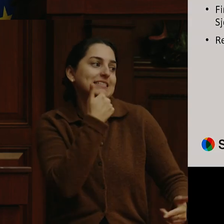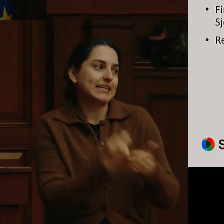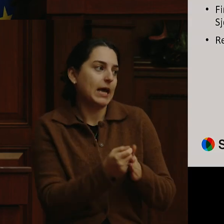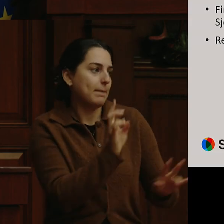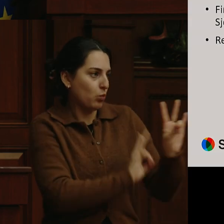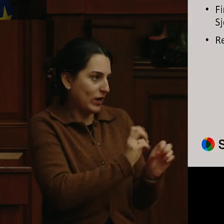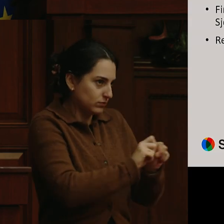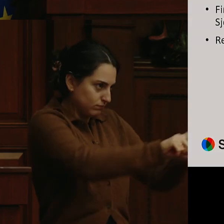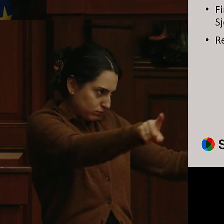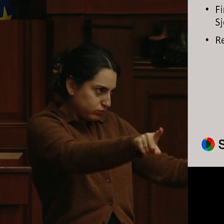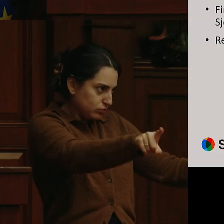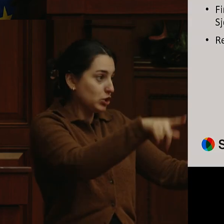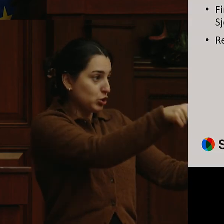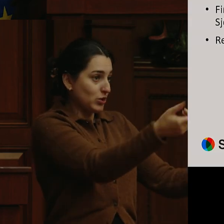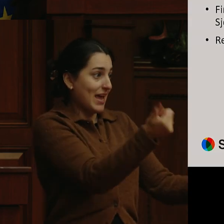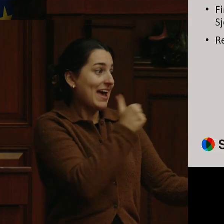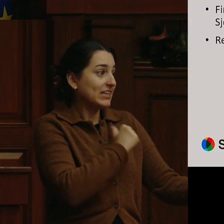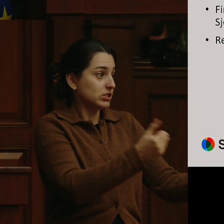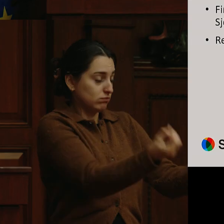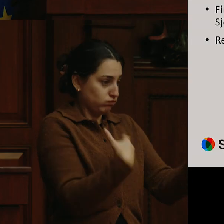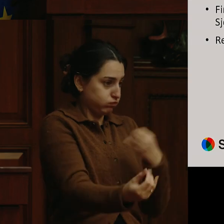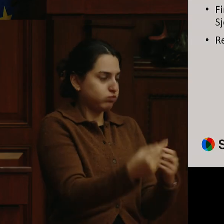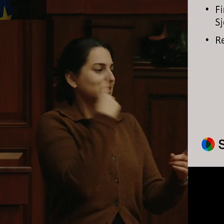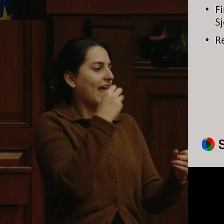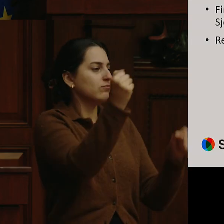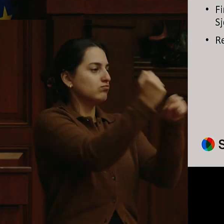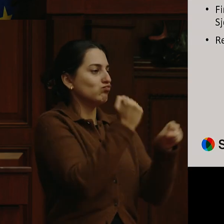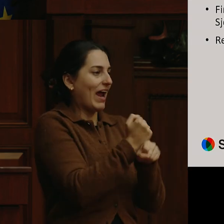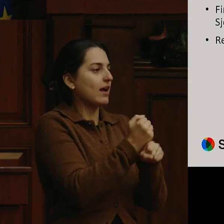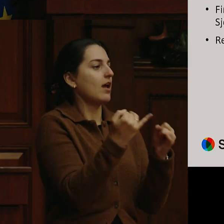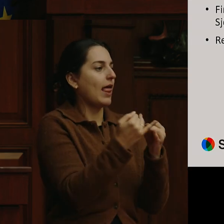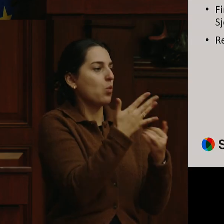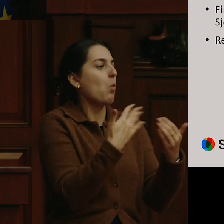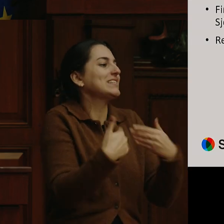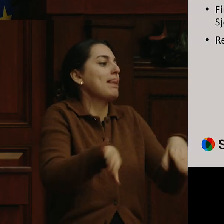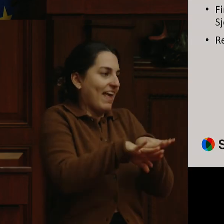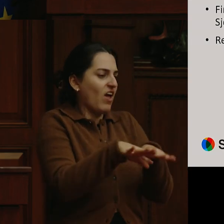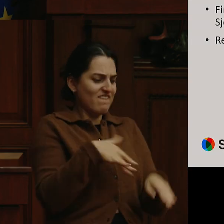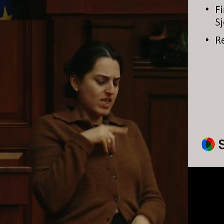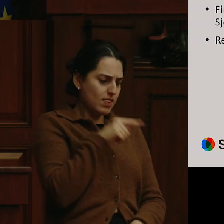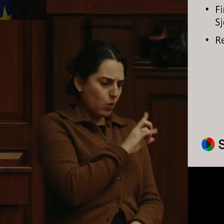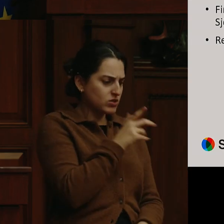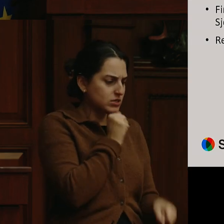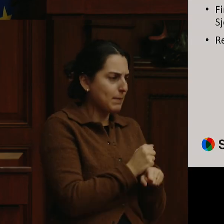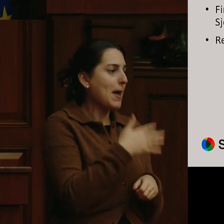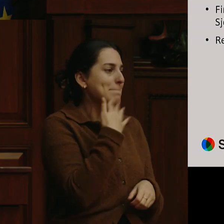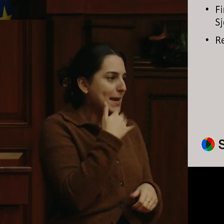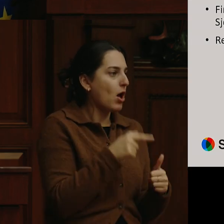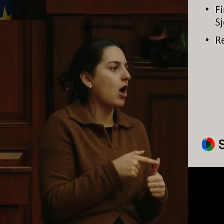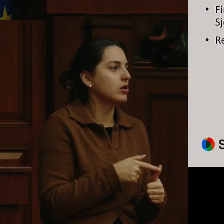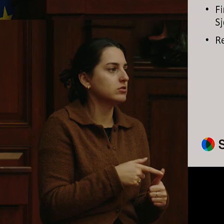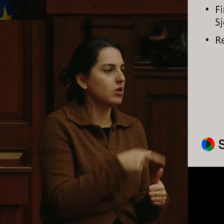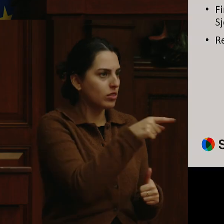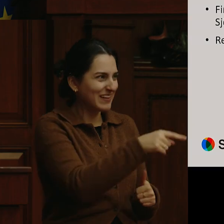where everyone who answers it can rank the remaining questions. So if you think something around the menopause is like